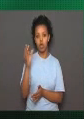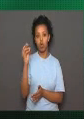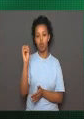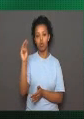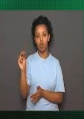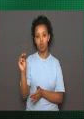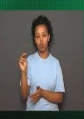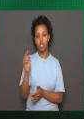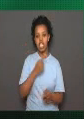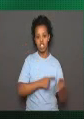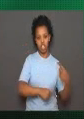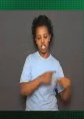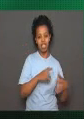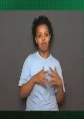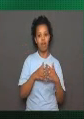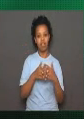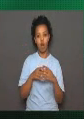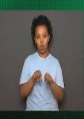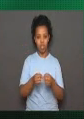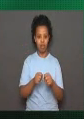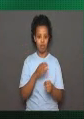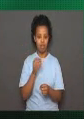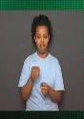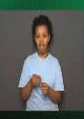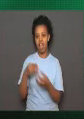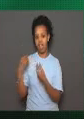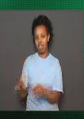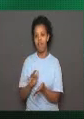part of its genetic material is lost.